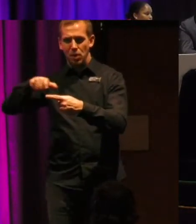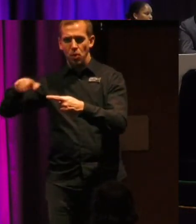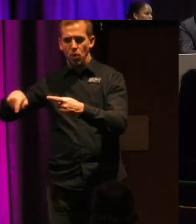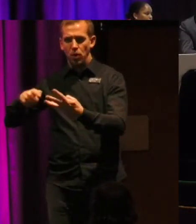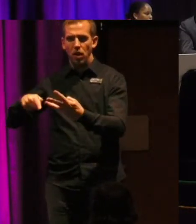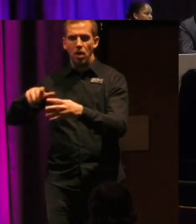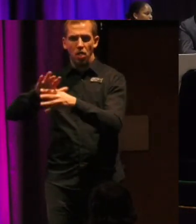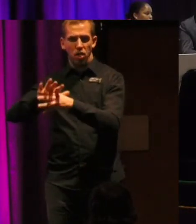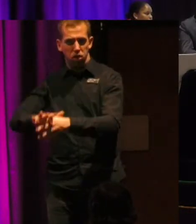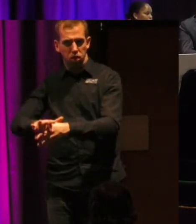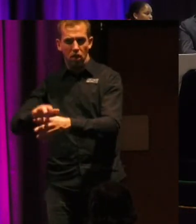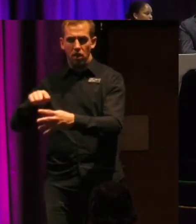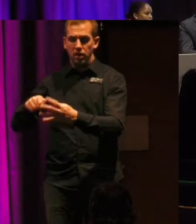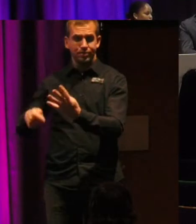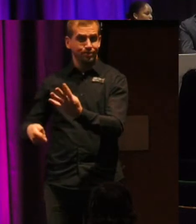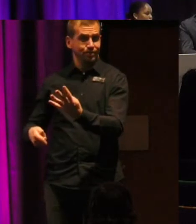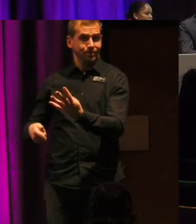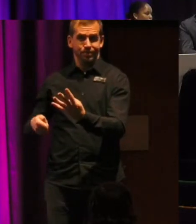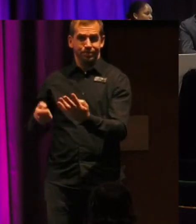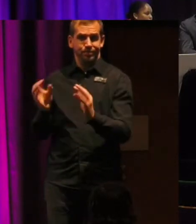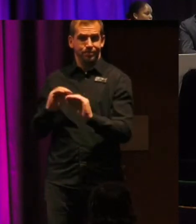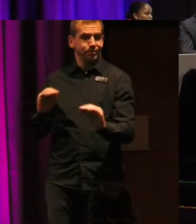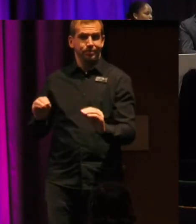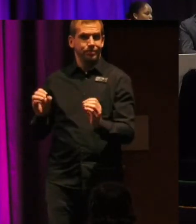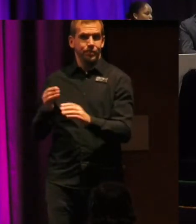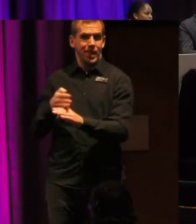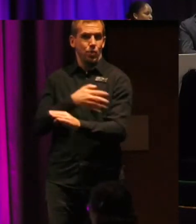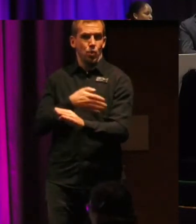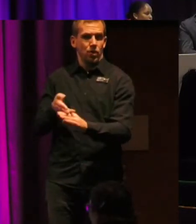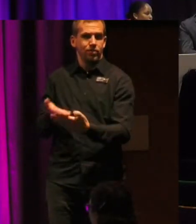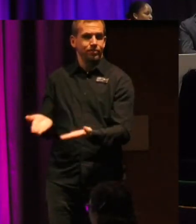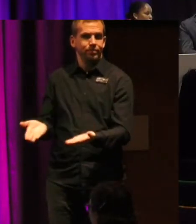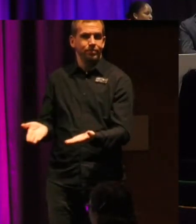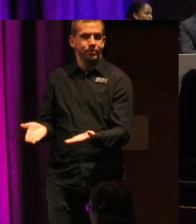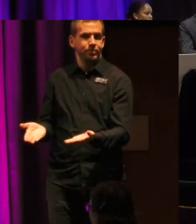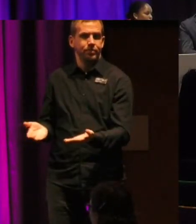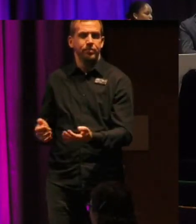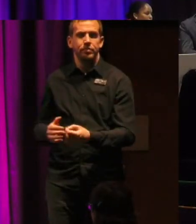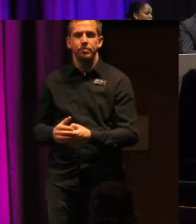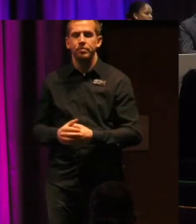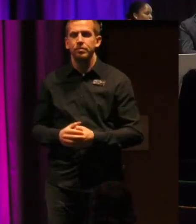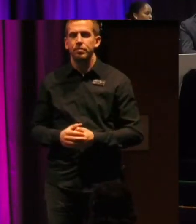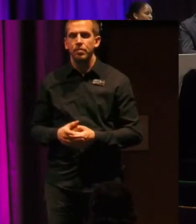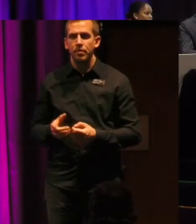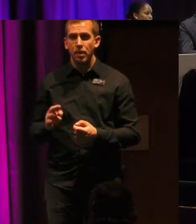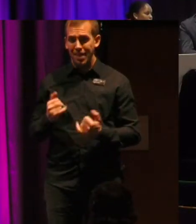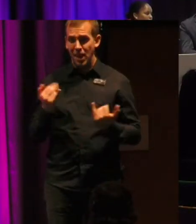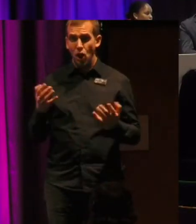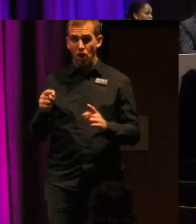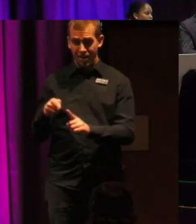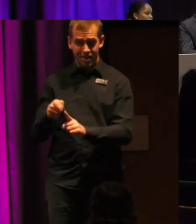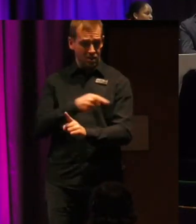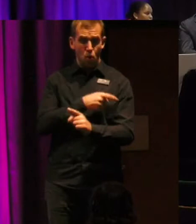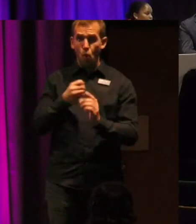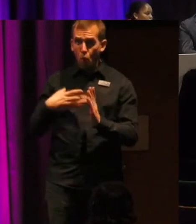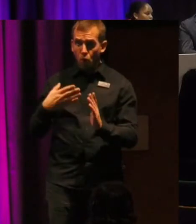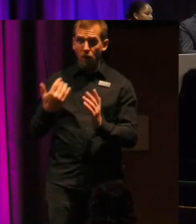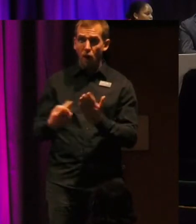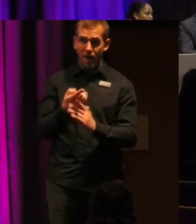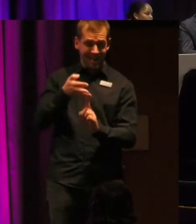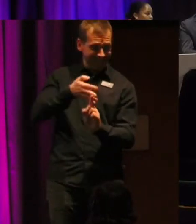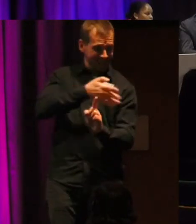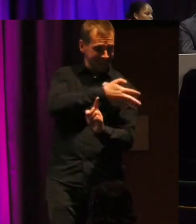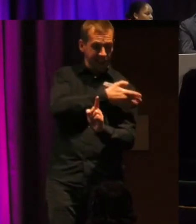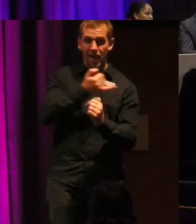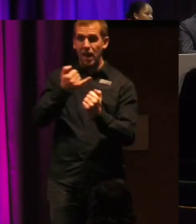of colonization that, we suddenly became, as a society, homophobic or anti-gay. Sorry, maybe you want